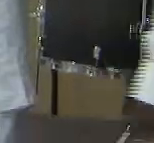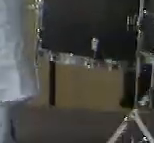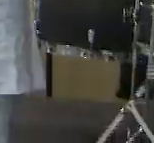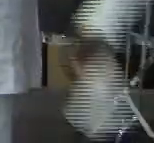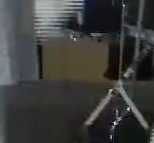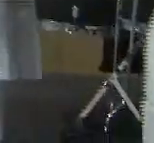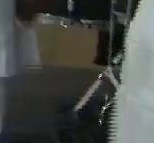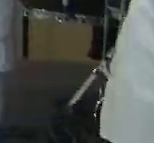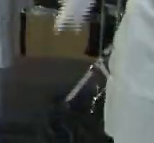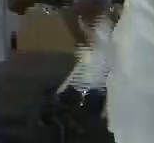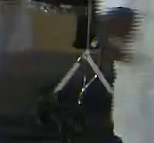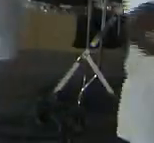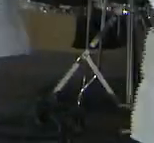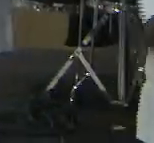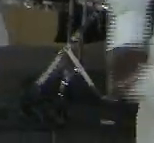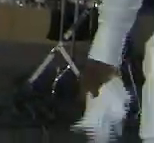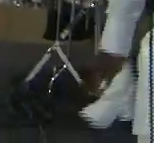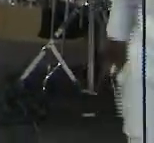beautiful